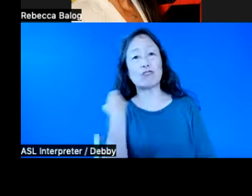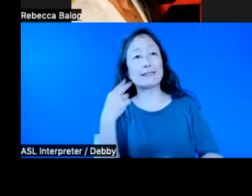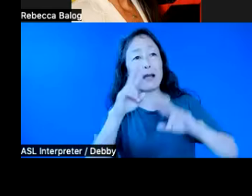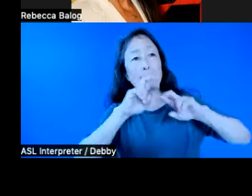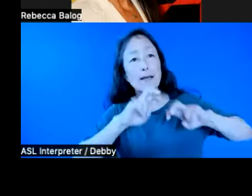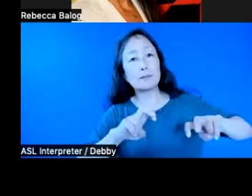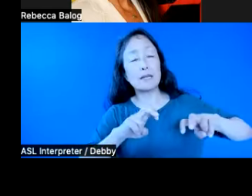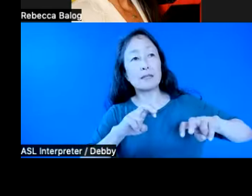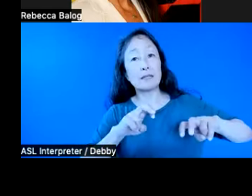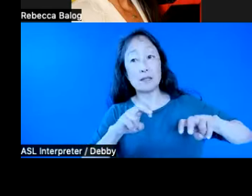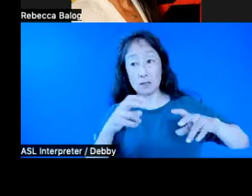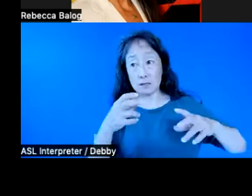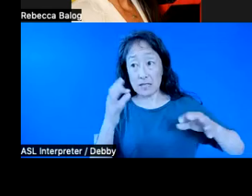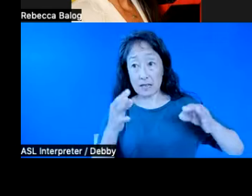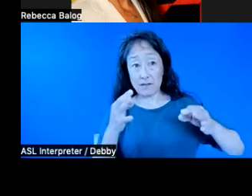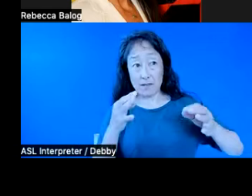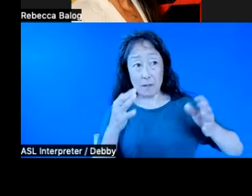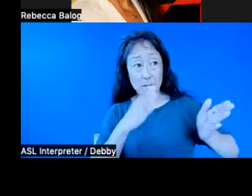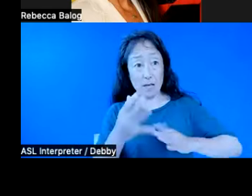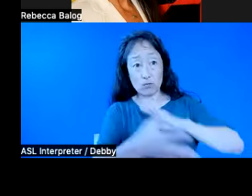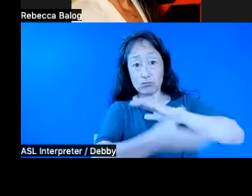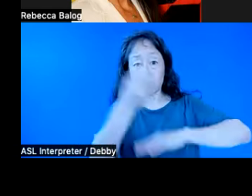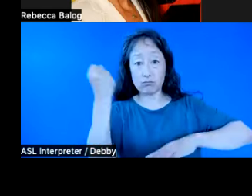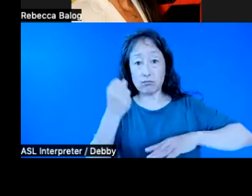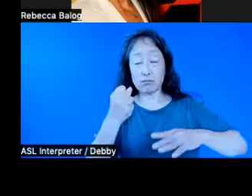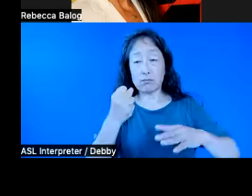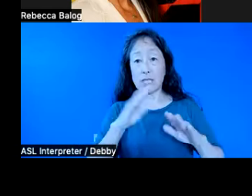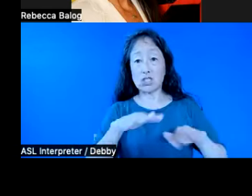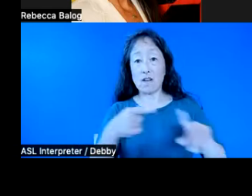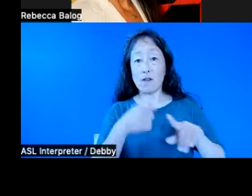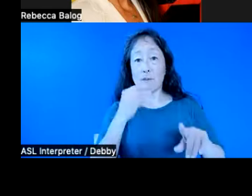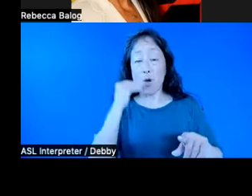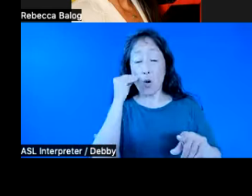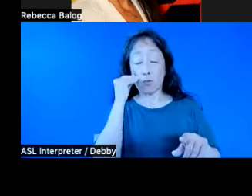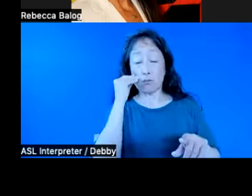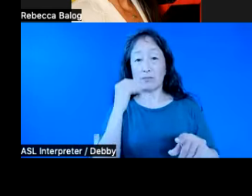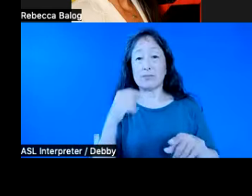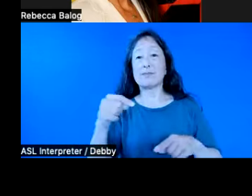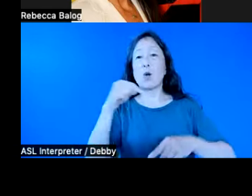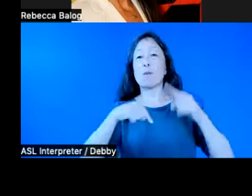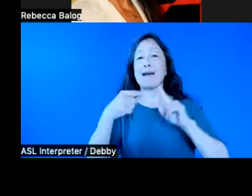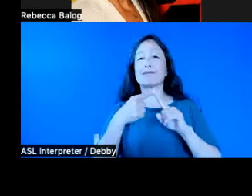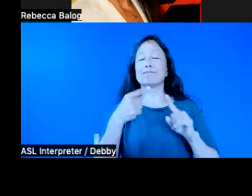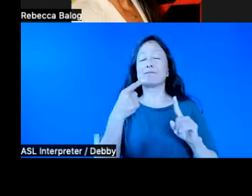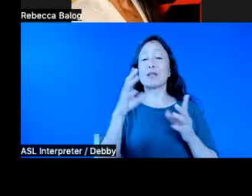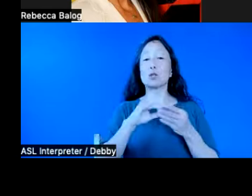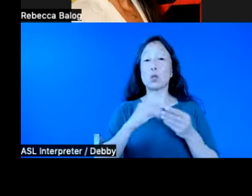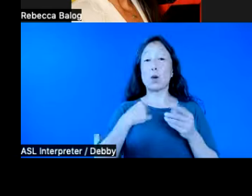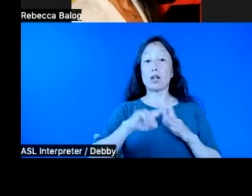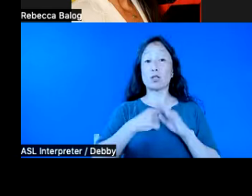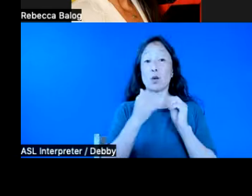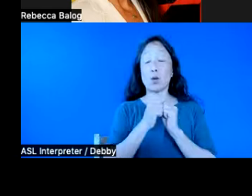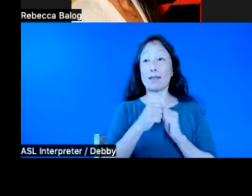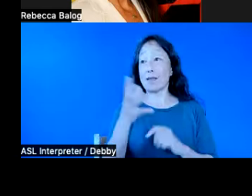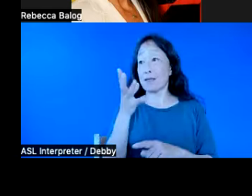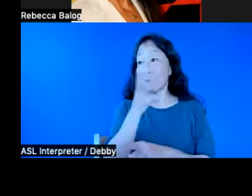Back to that story I told that I opened with. That mom was in the hospital with her 2 children in the hospital. And I knew